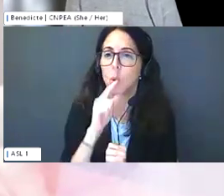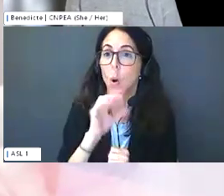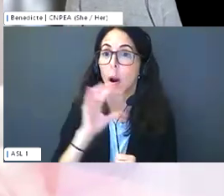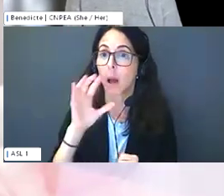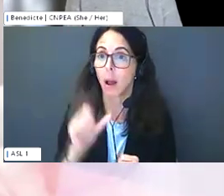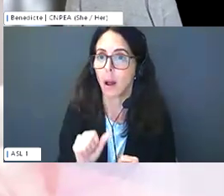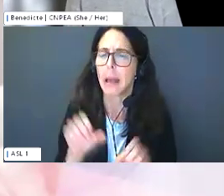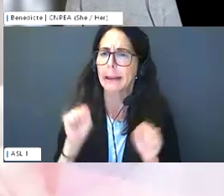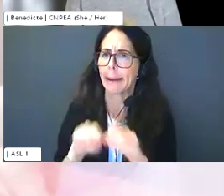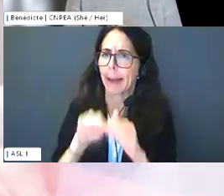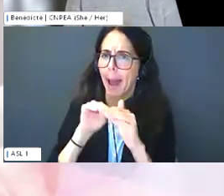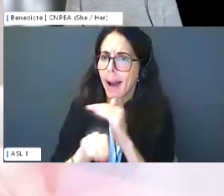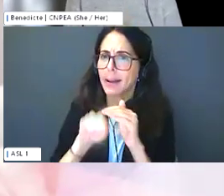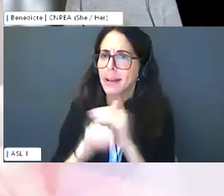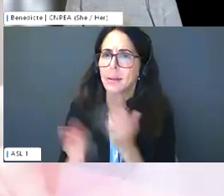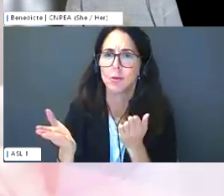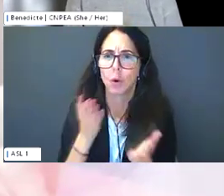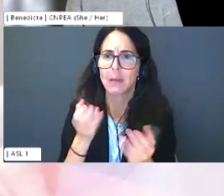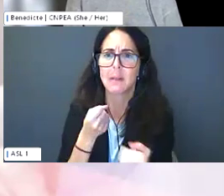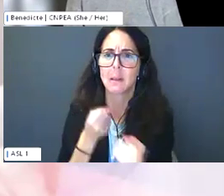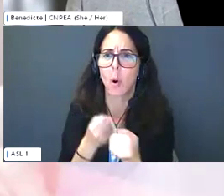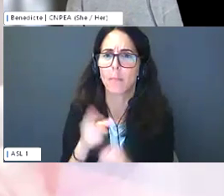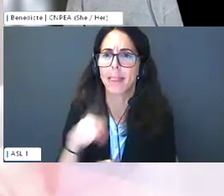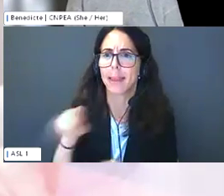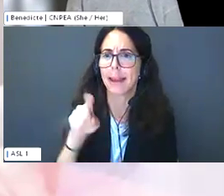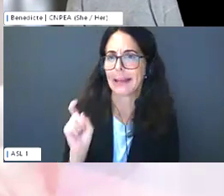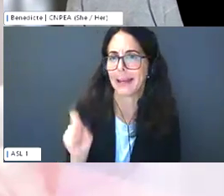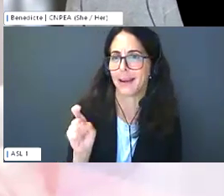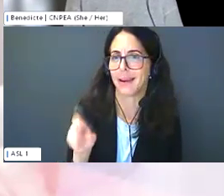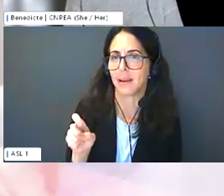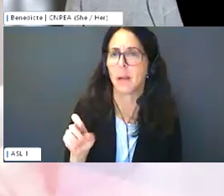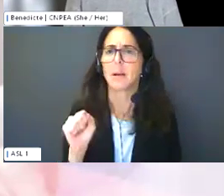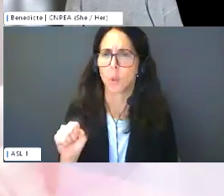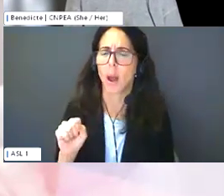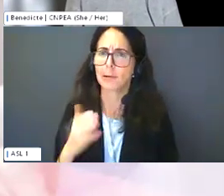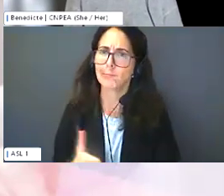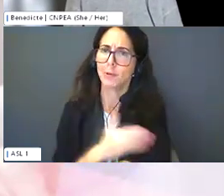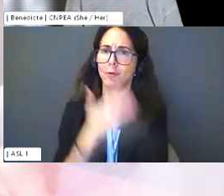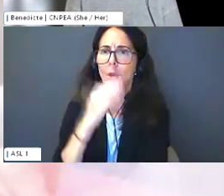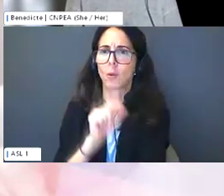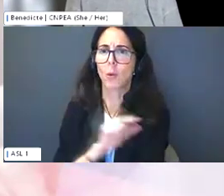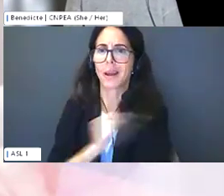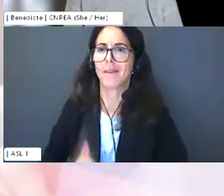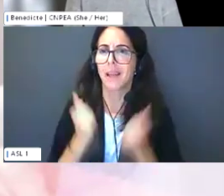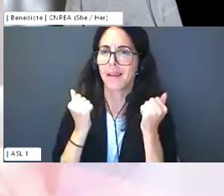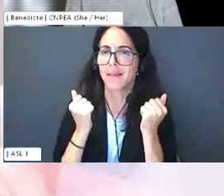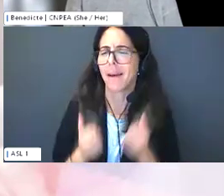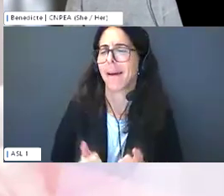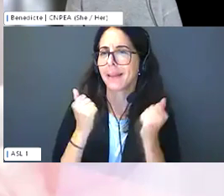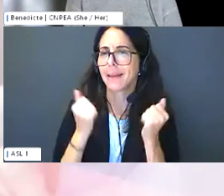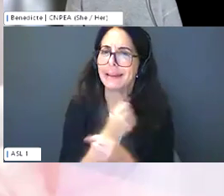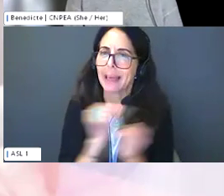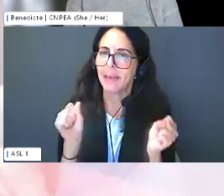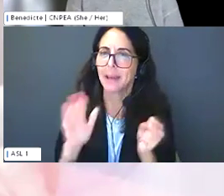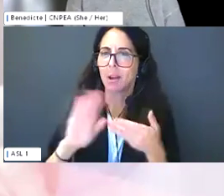have access to the services and the supports that are necessary so that they can have a good quality of life and live safely in their community without fear